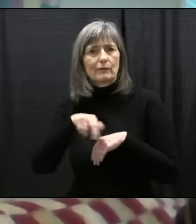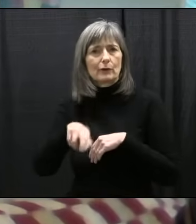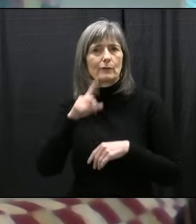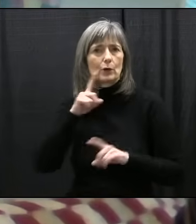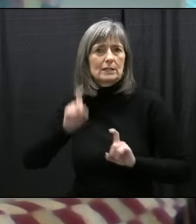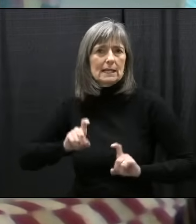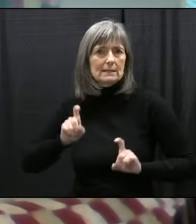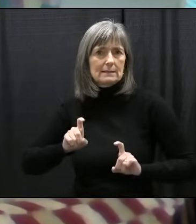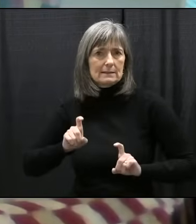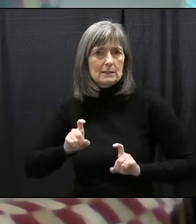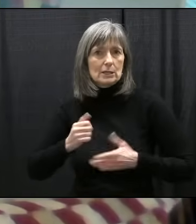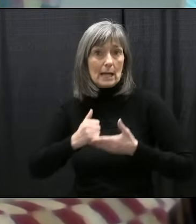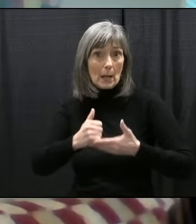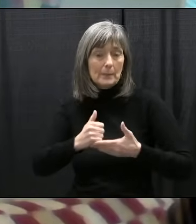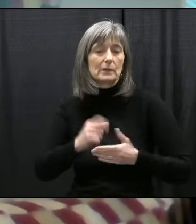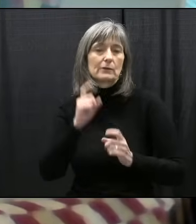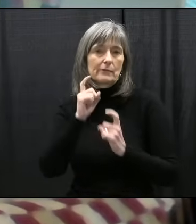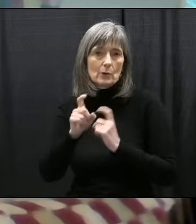for testing.